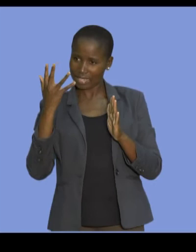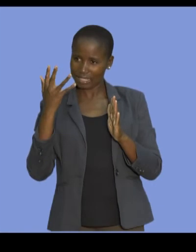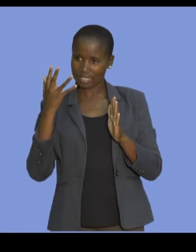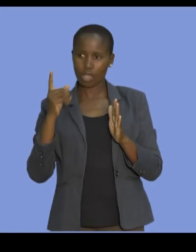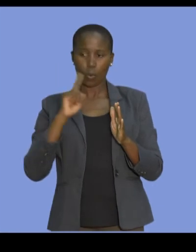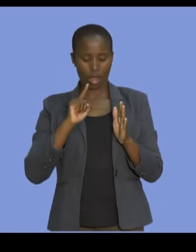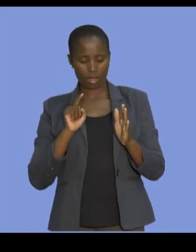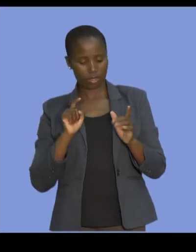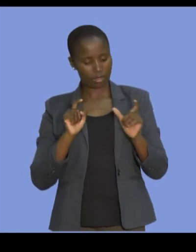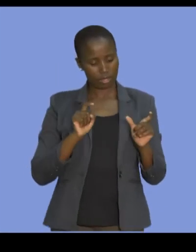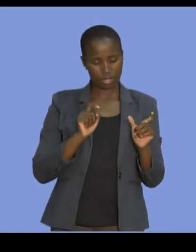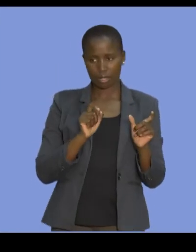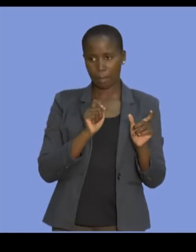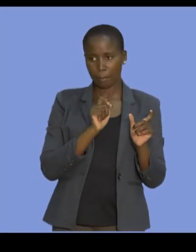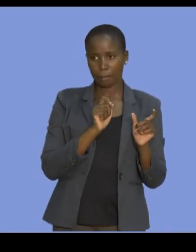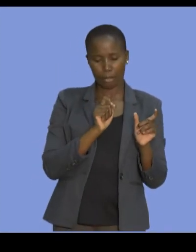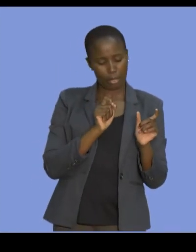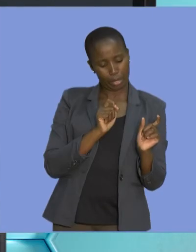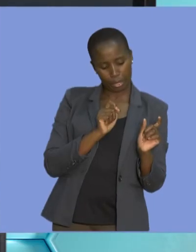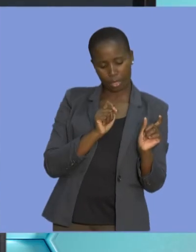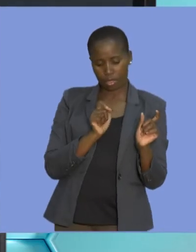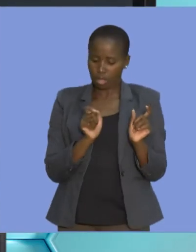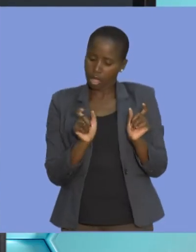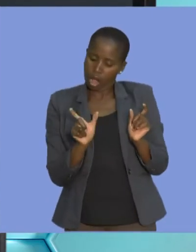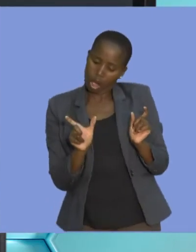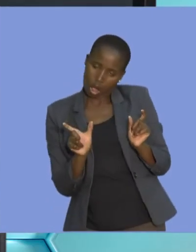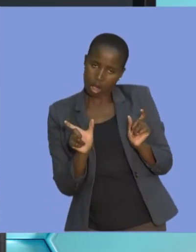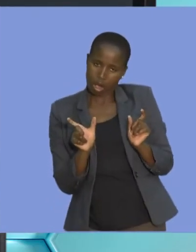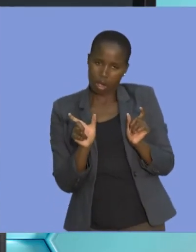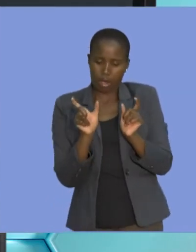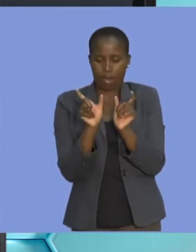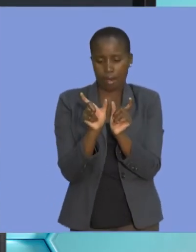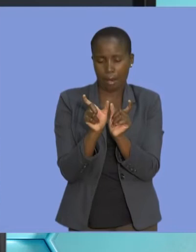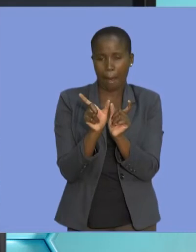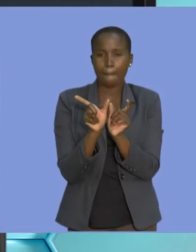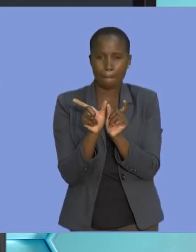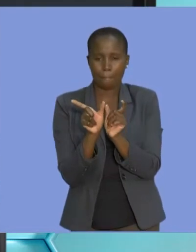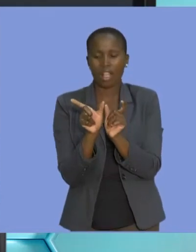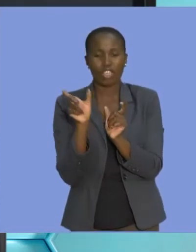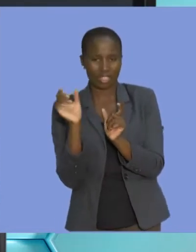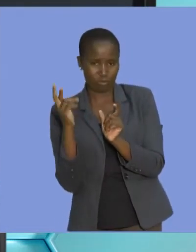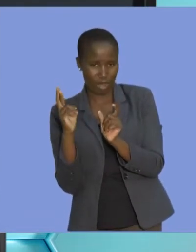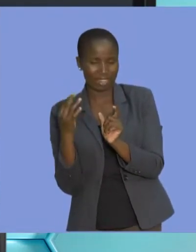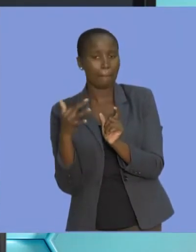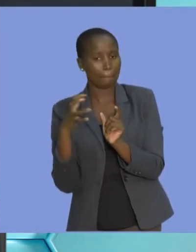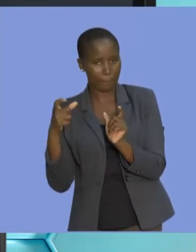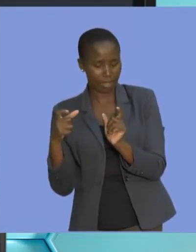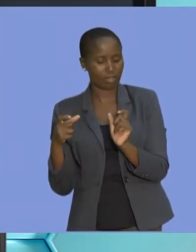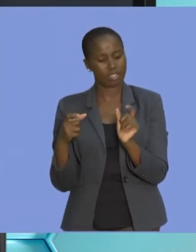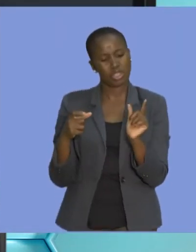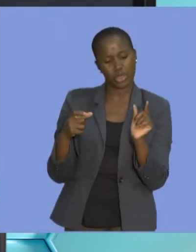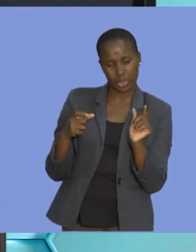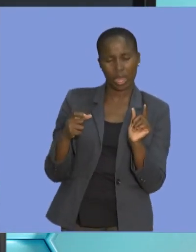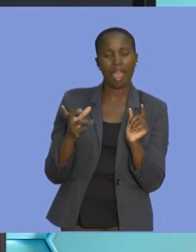that make sense? This is skewed to the right of the data. Okay, so cumulative